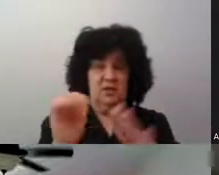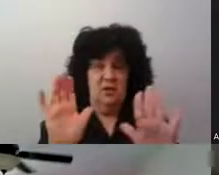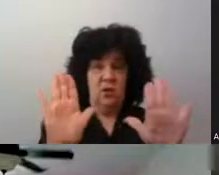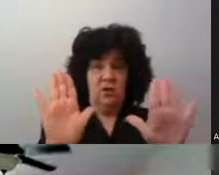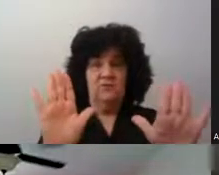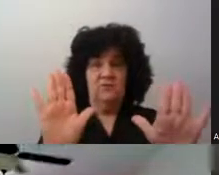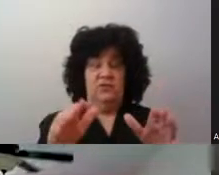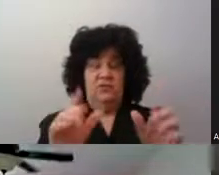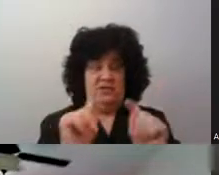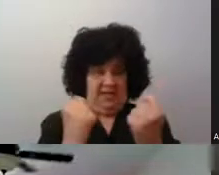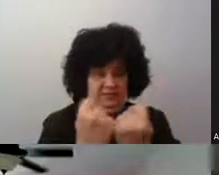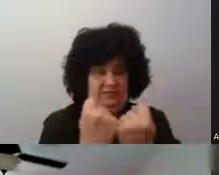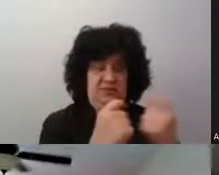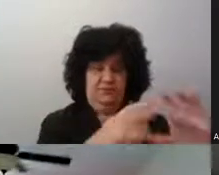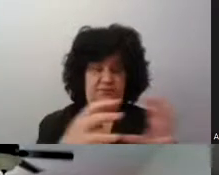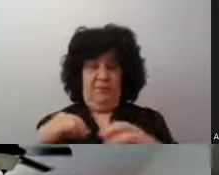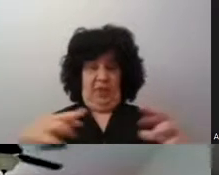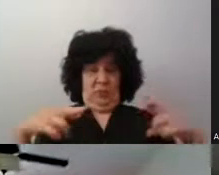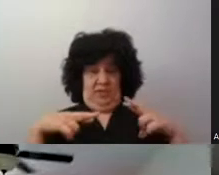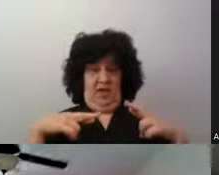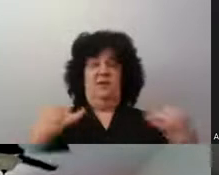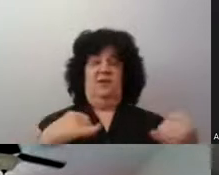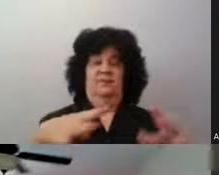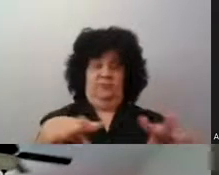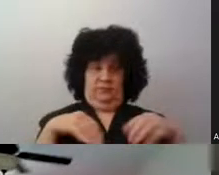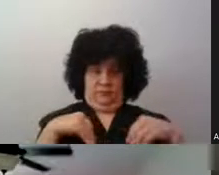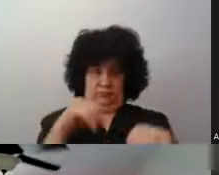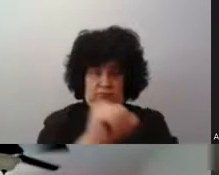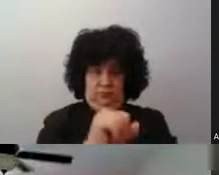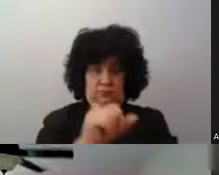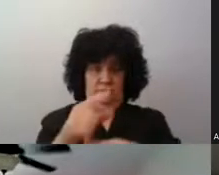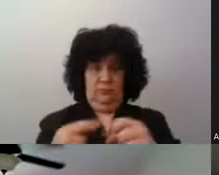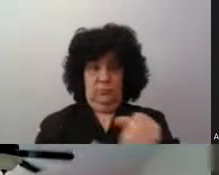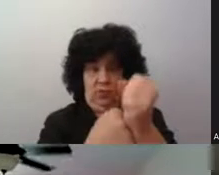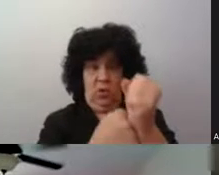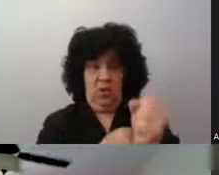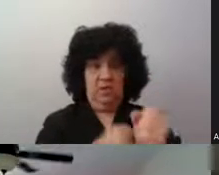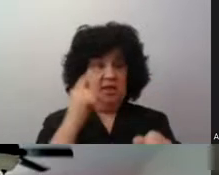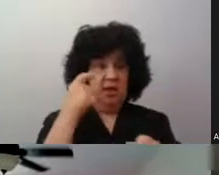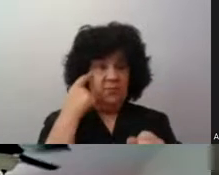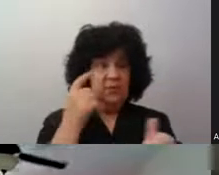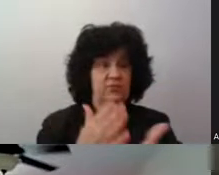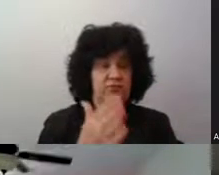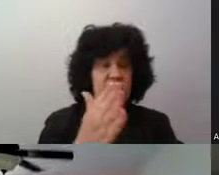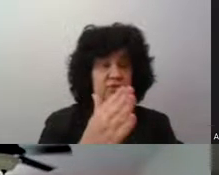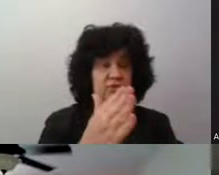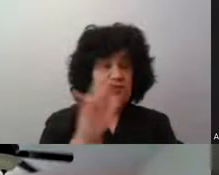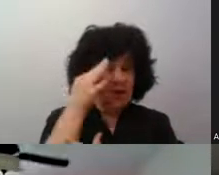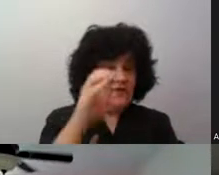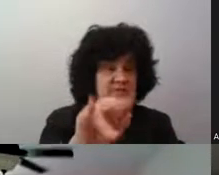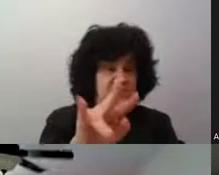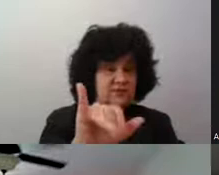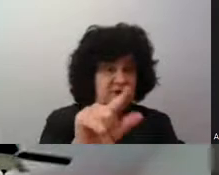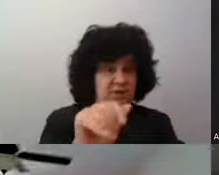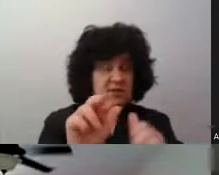retiring, I've been fortunate to accept a position where I continue to support the mission of government across federal civilian agencies with technology, solutions,